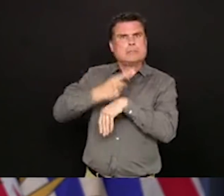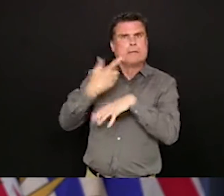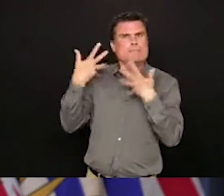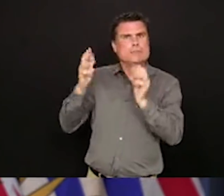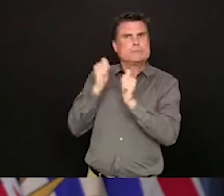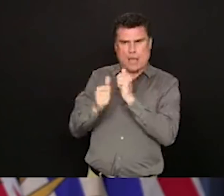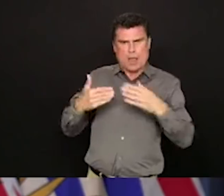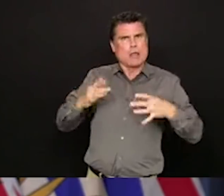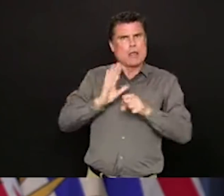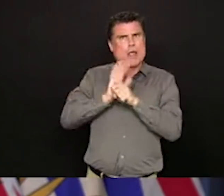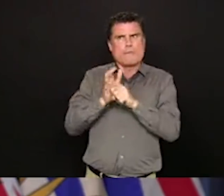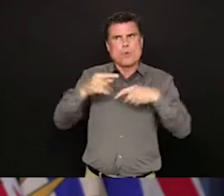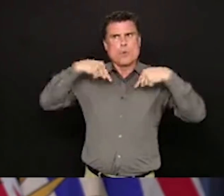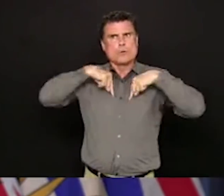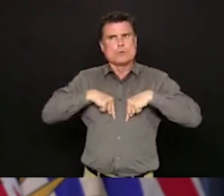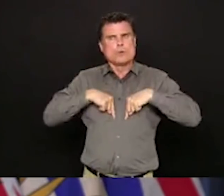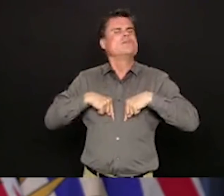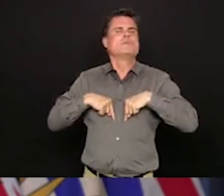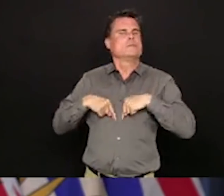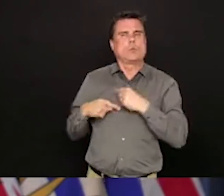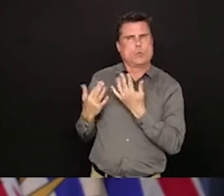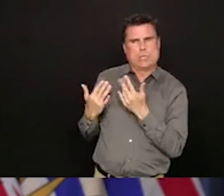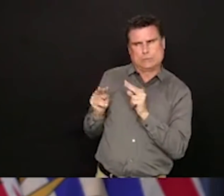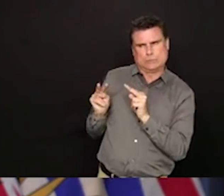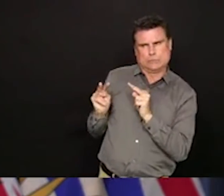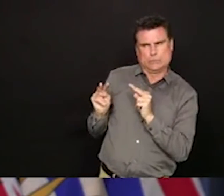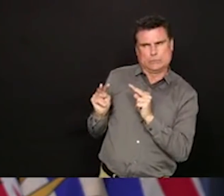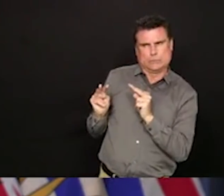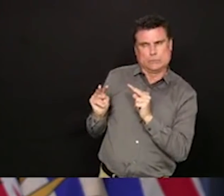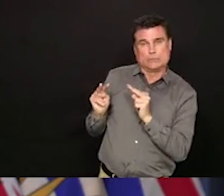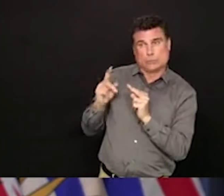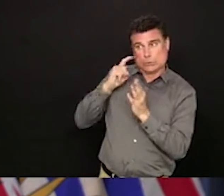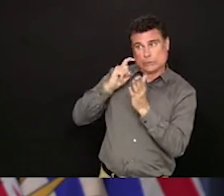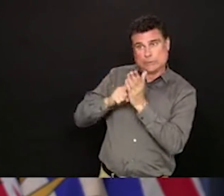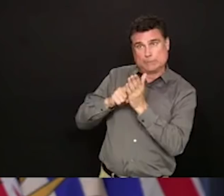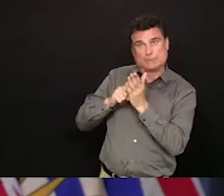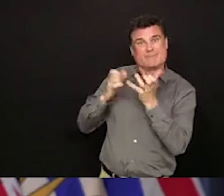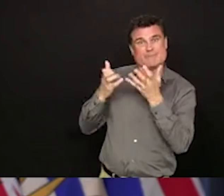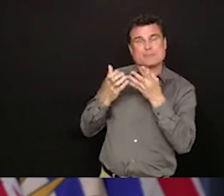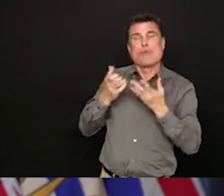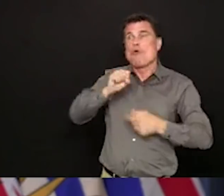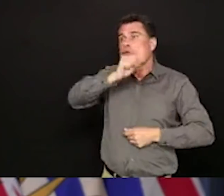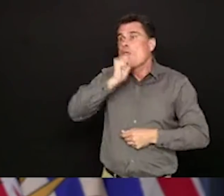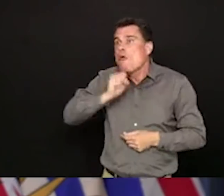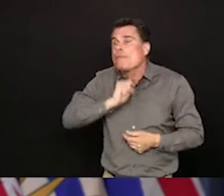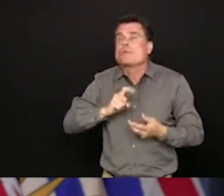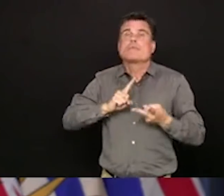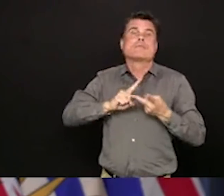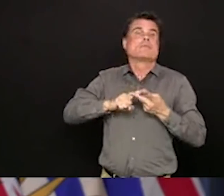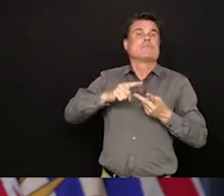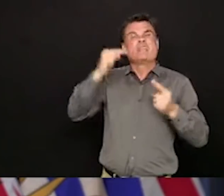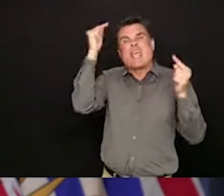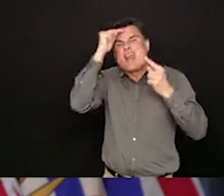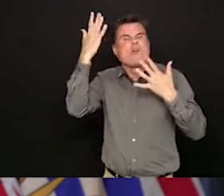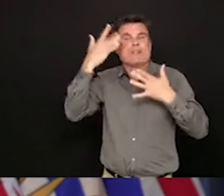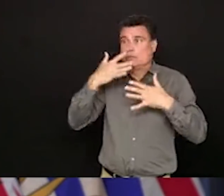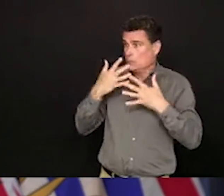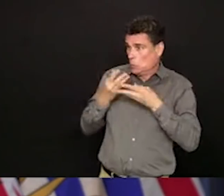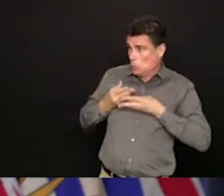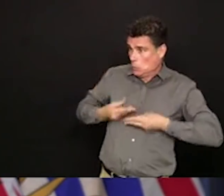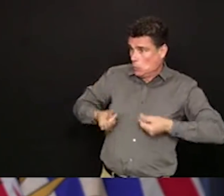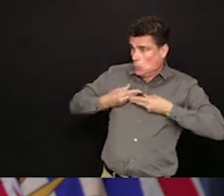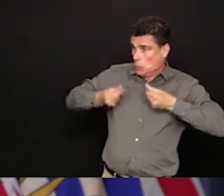recovered until their symptoms resolve completely. So that's kind of the complex criteria we use. In terms of whether